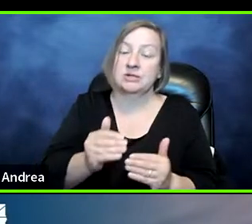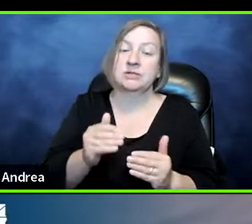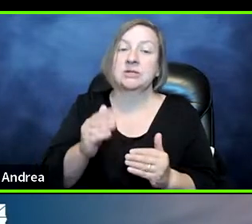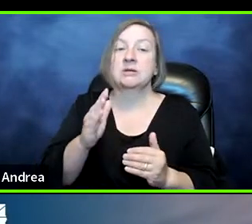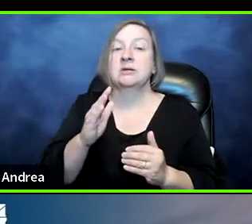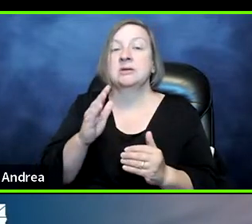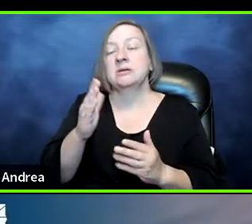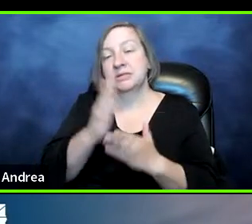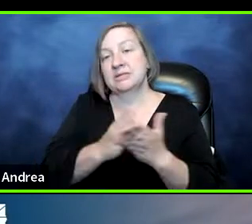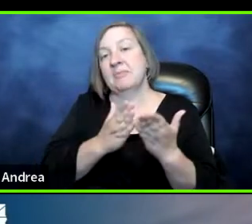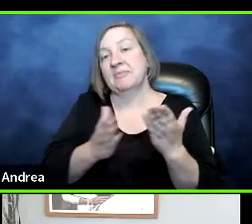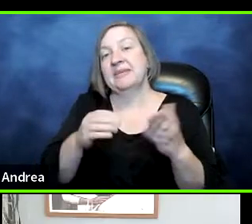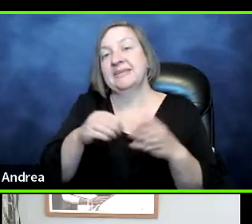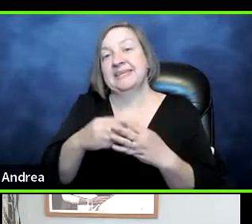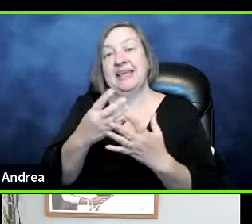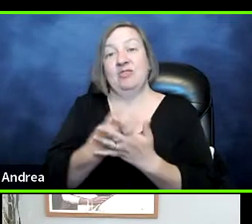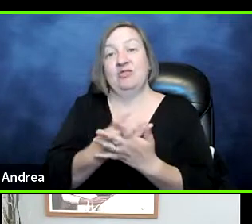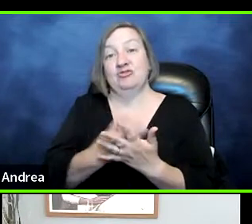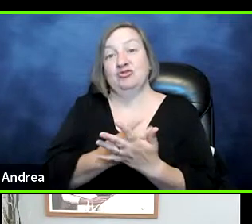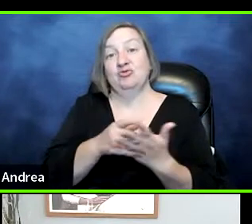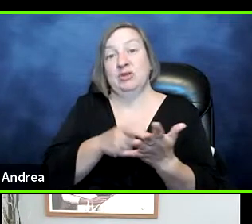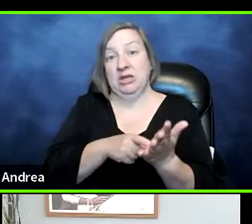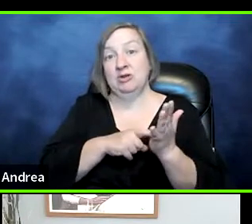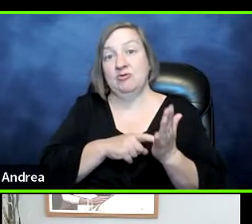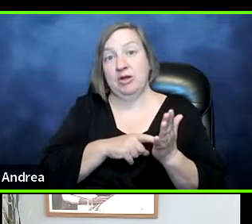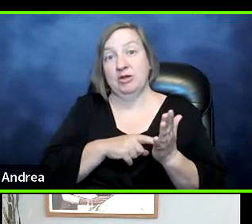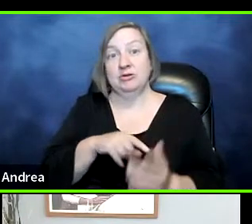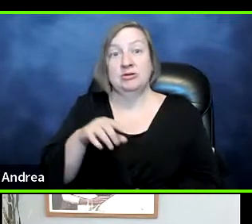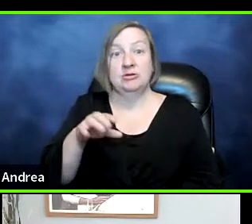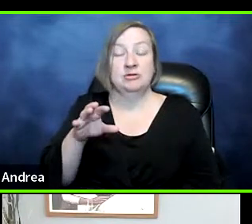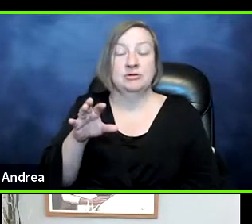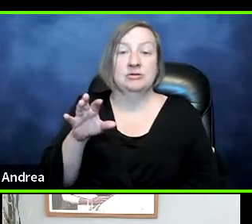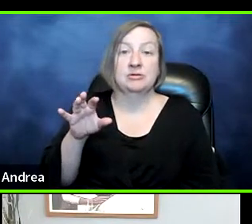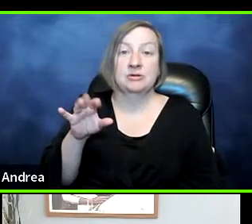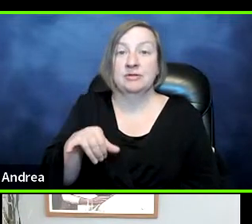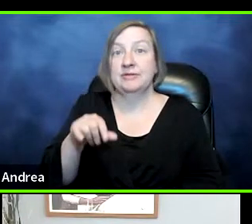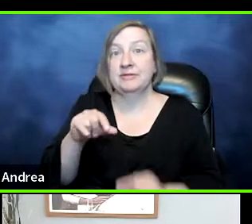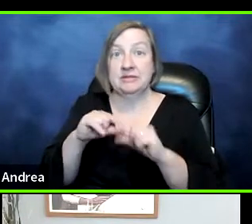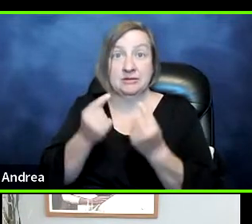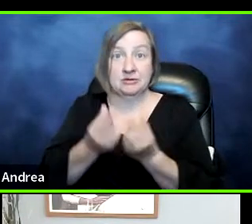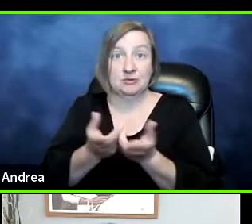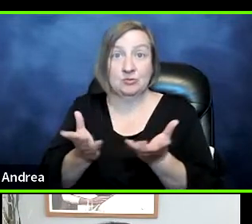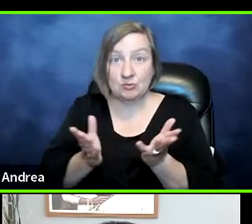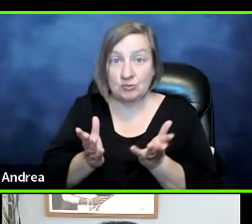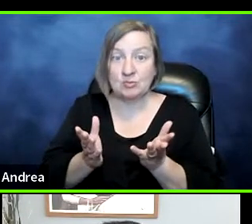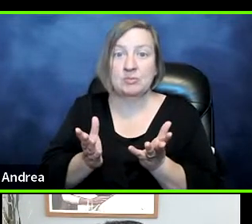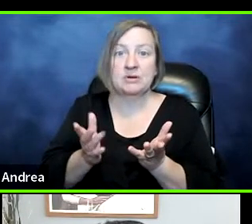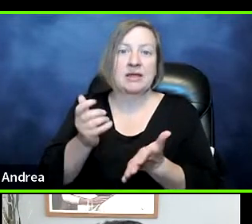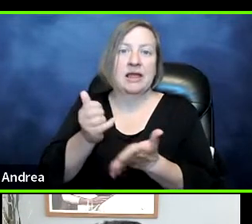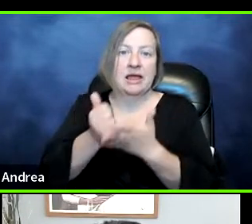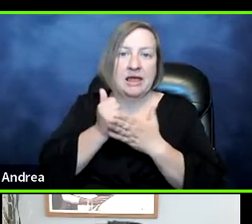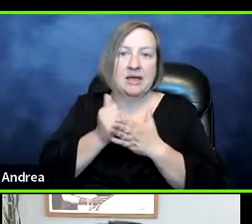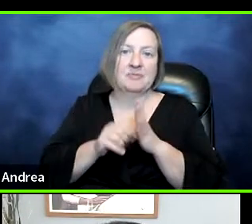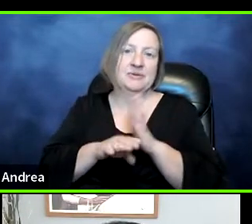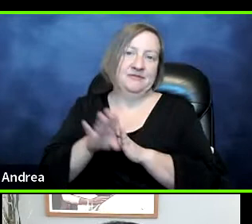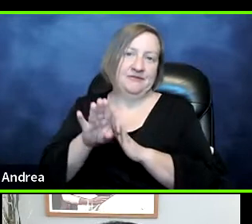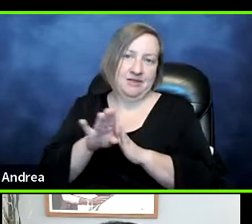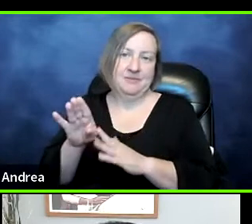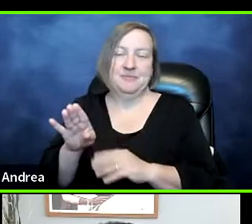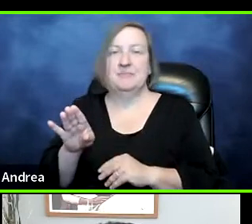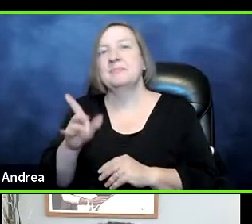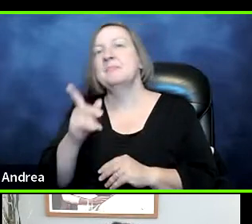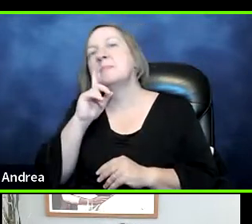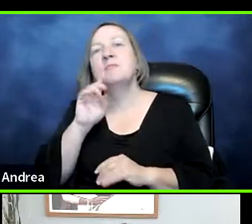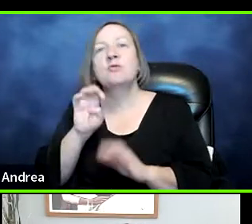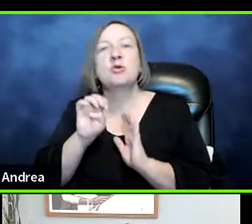certainly things in the screening criteria that this group helped develop, where, for